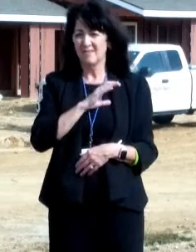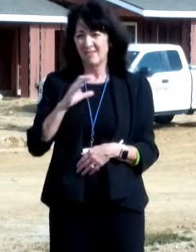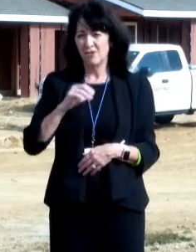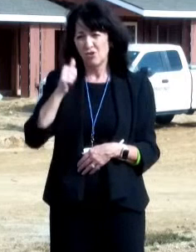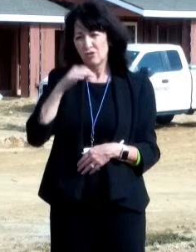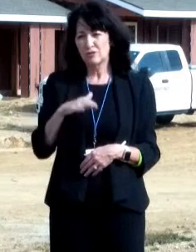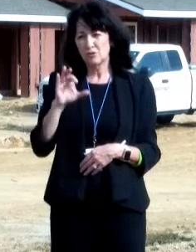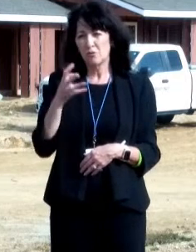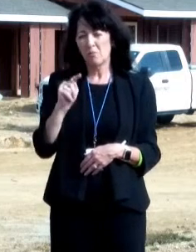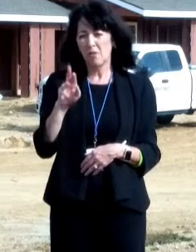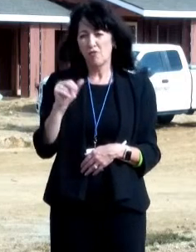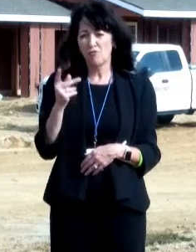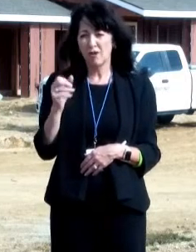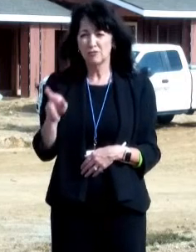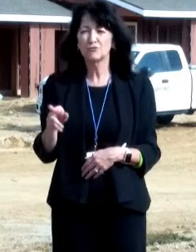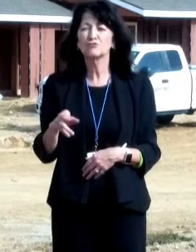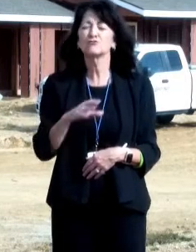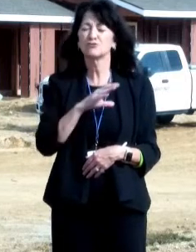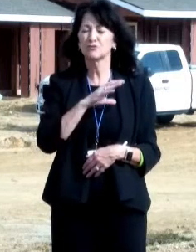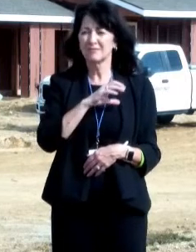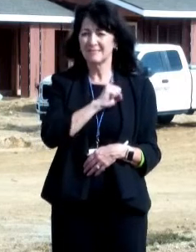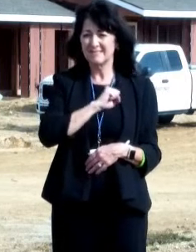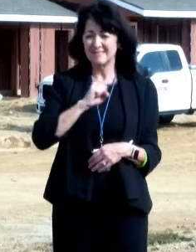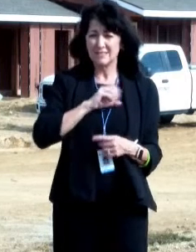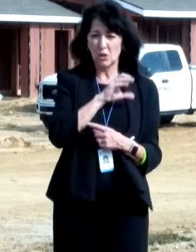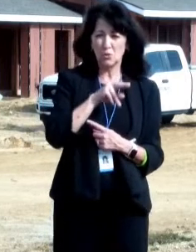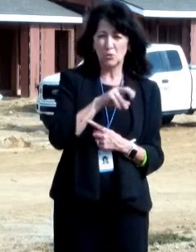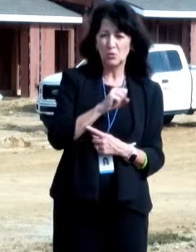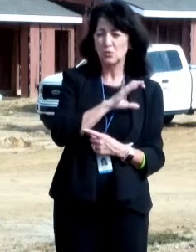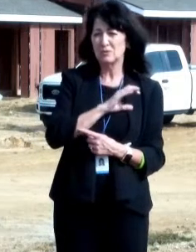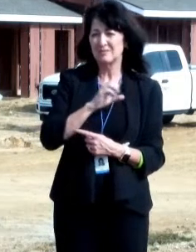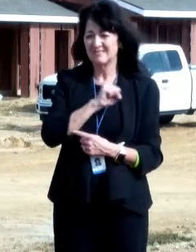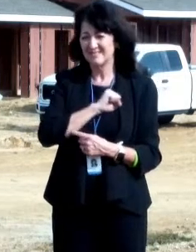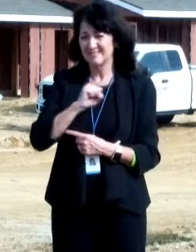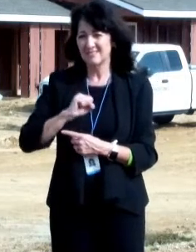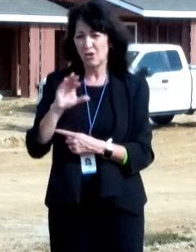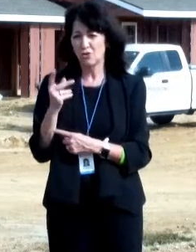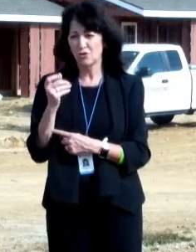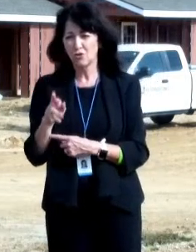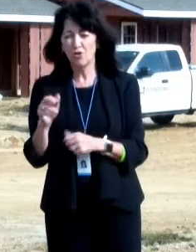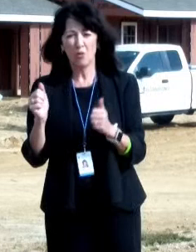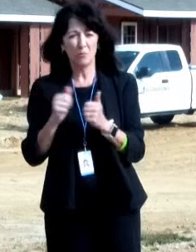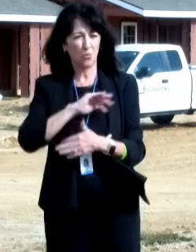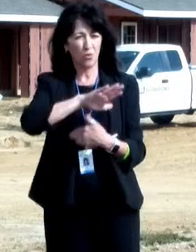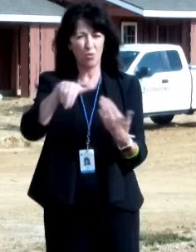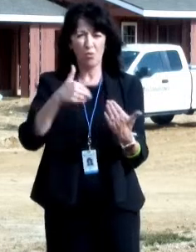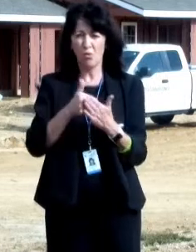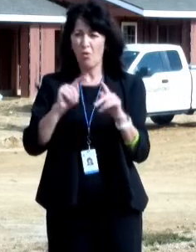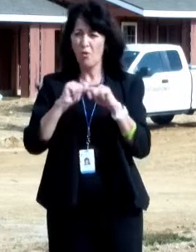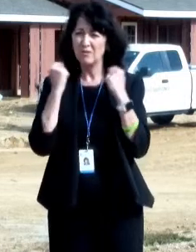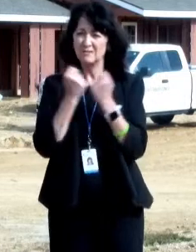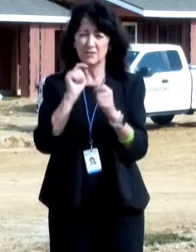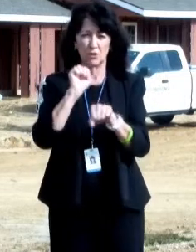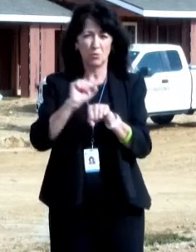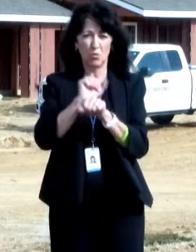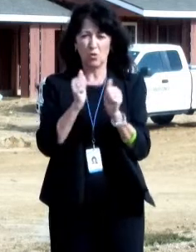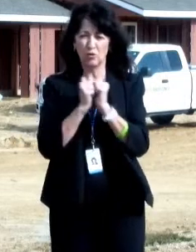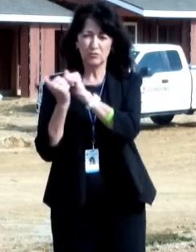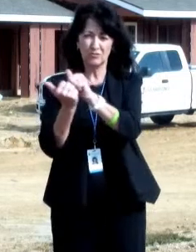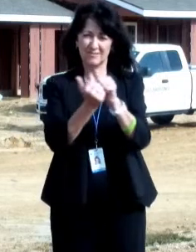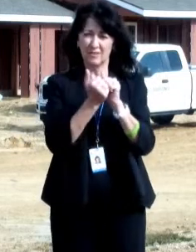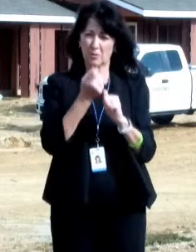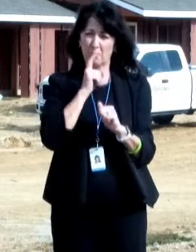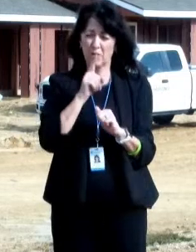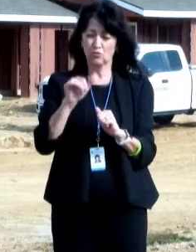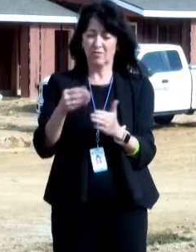Blunt-Rochester, for their work with the President, with both chambers in Congress for making sure that this money was available.